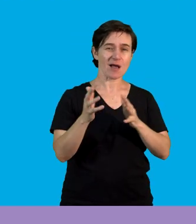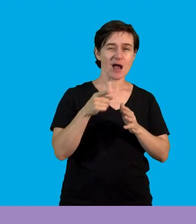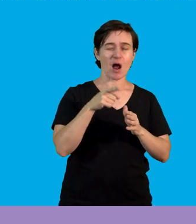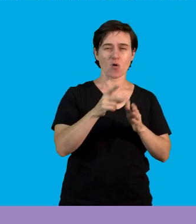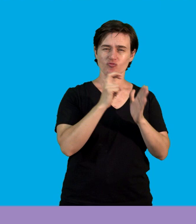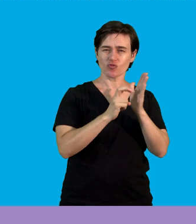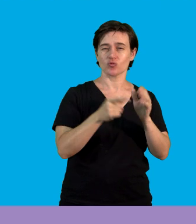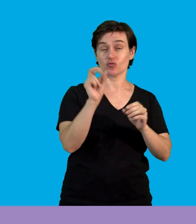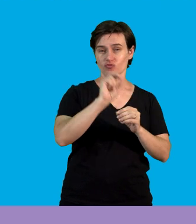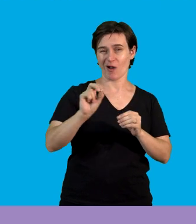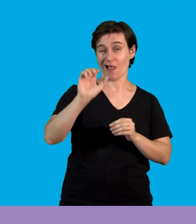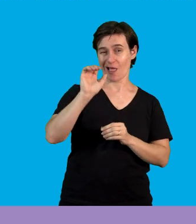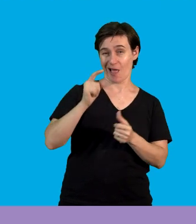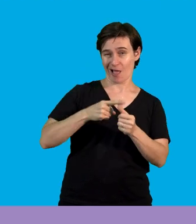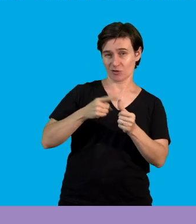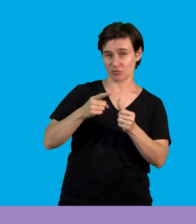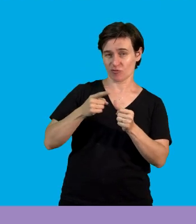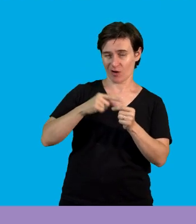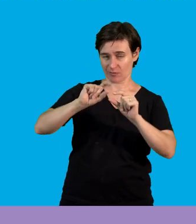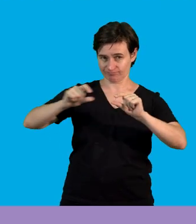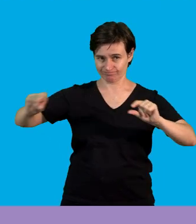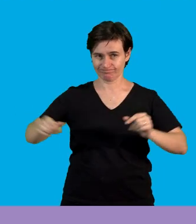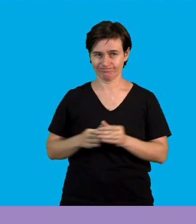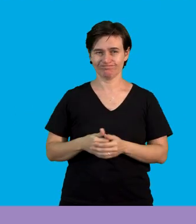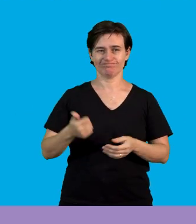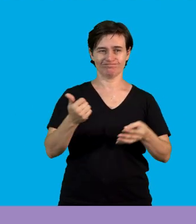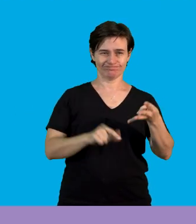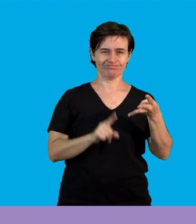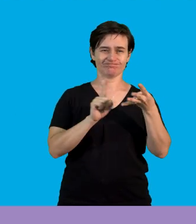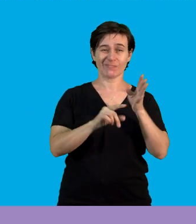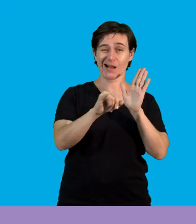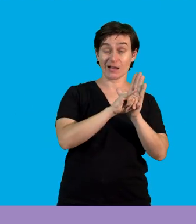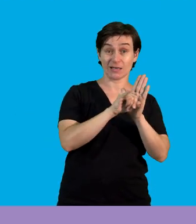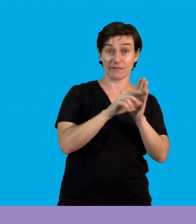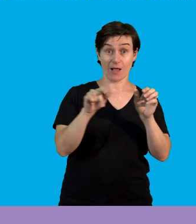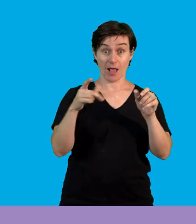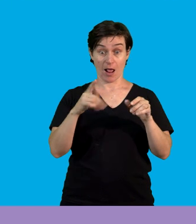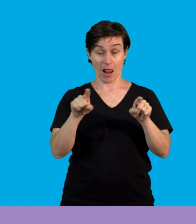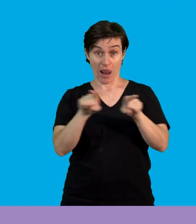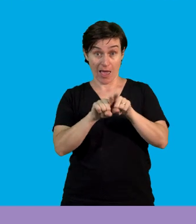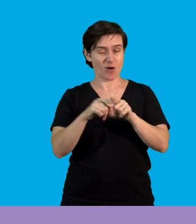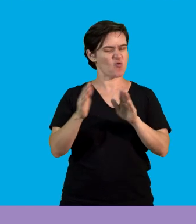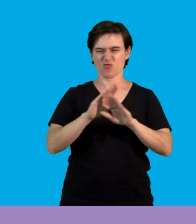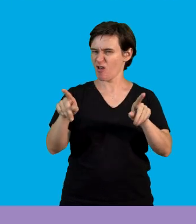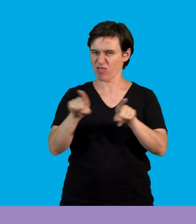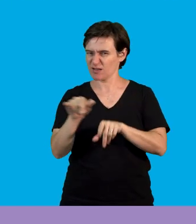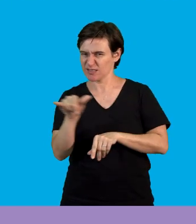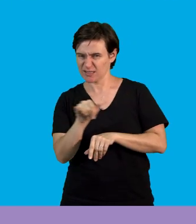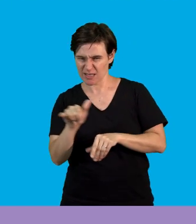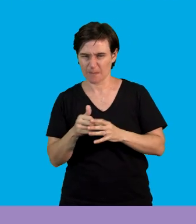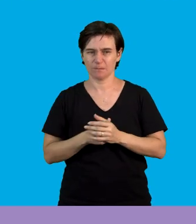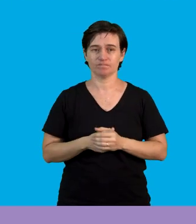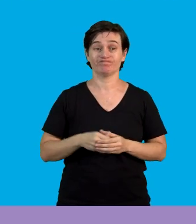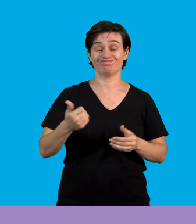writing algebraic expressions, identify and classify like and unlike terms in algebraic